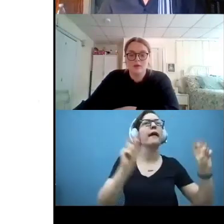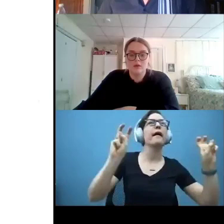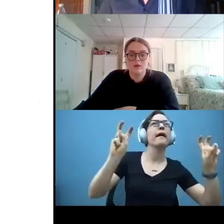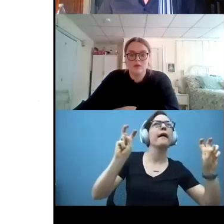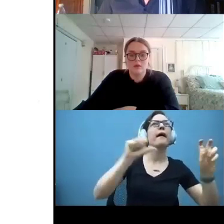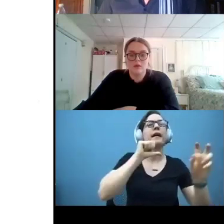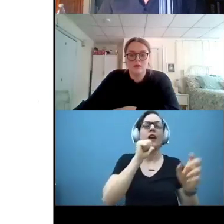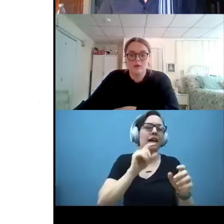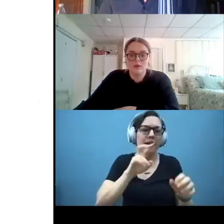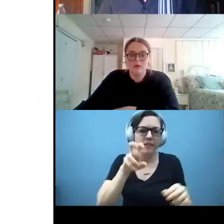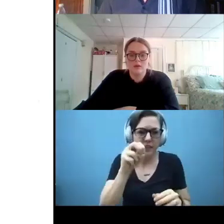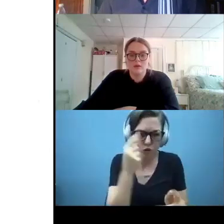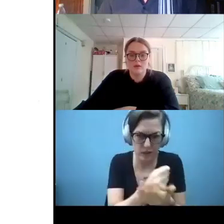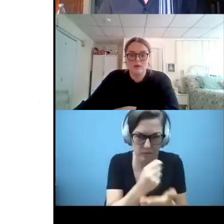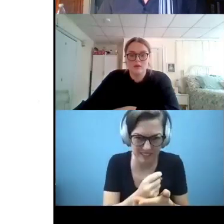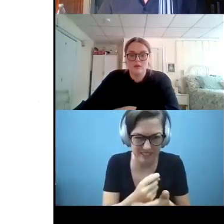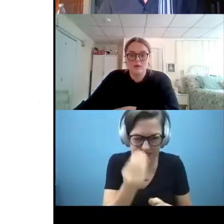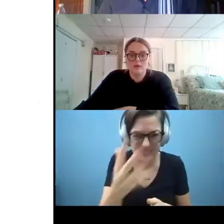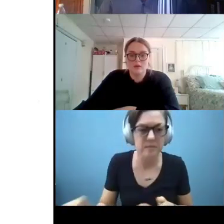begin with. However,